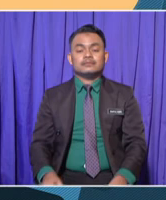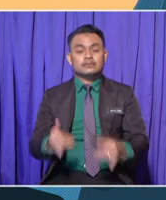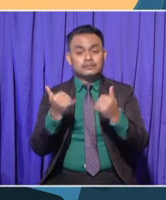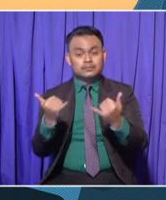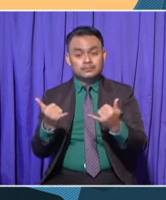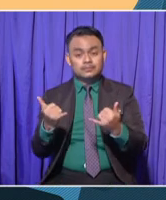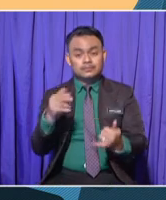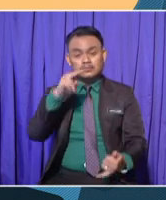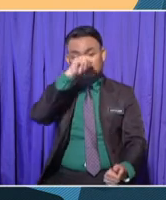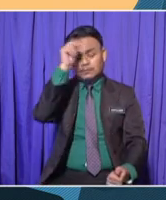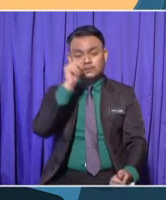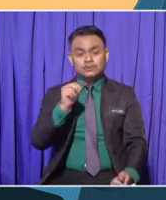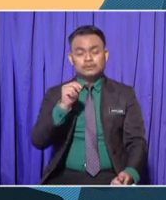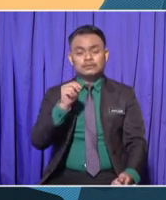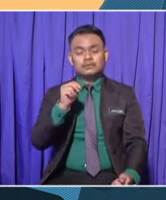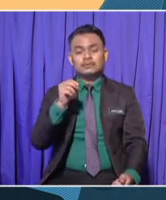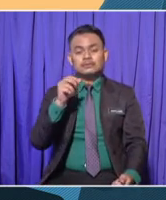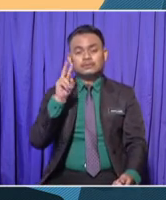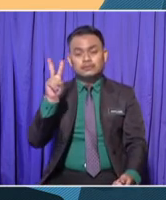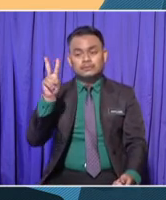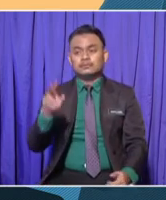Now, question 2.